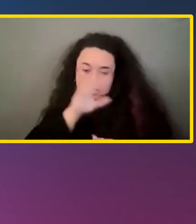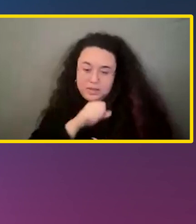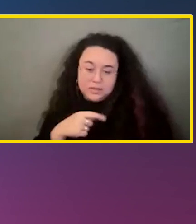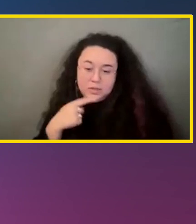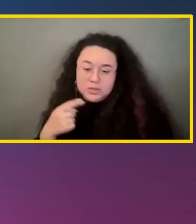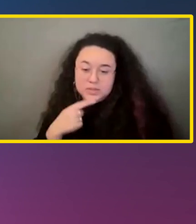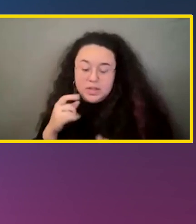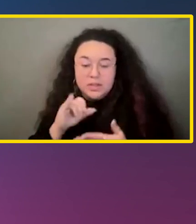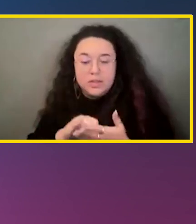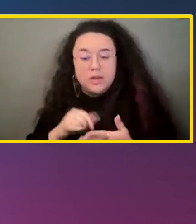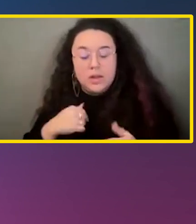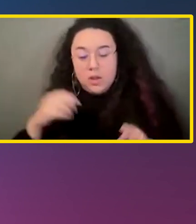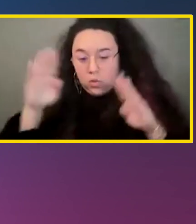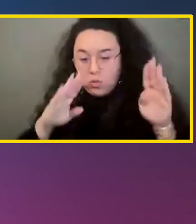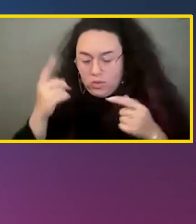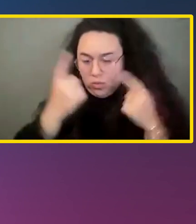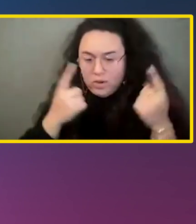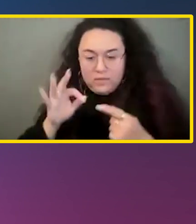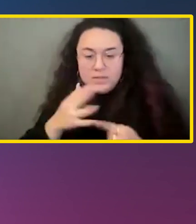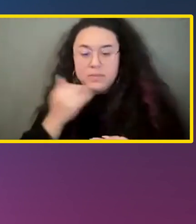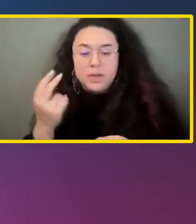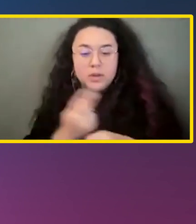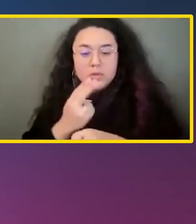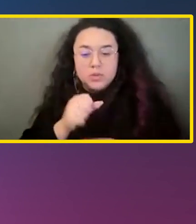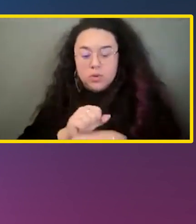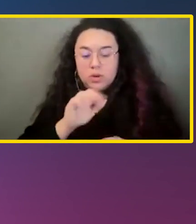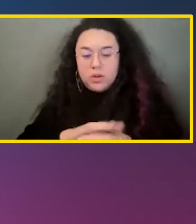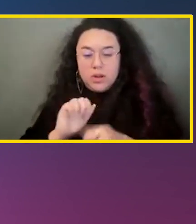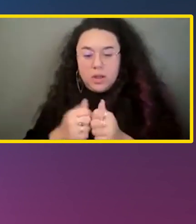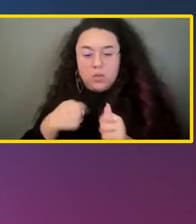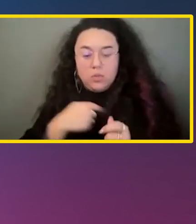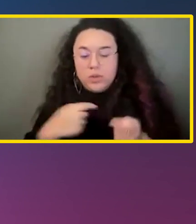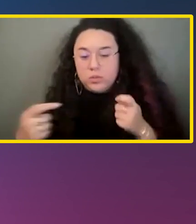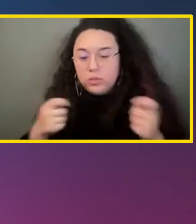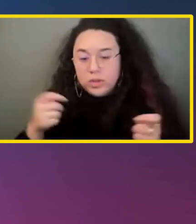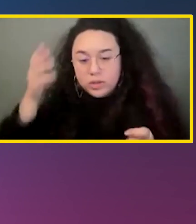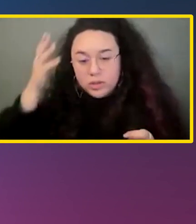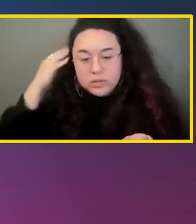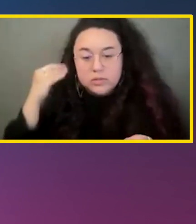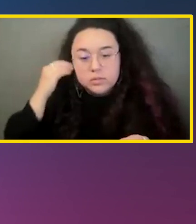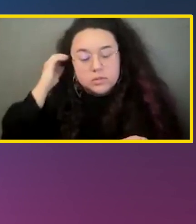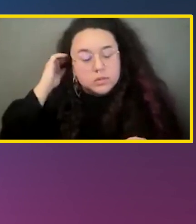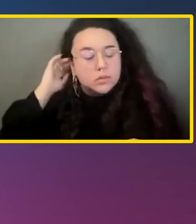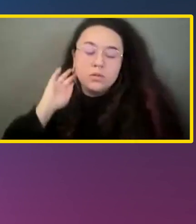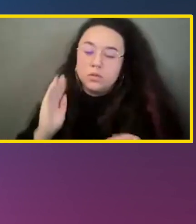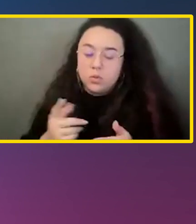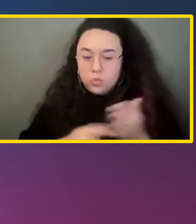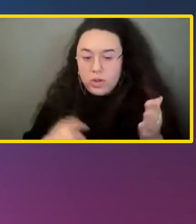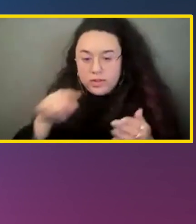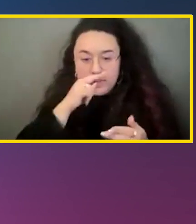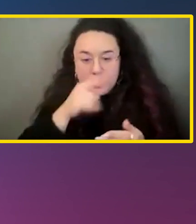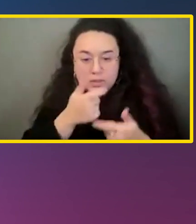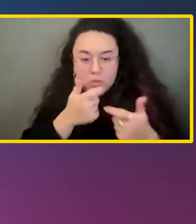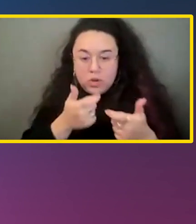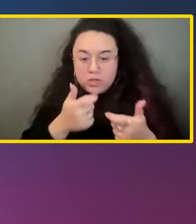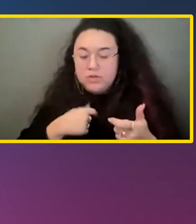say, I wonder if it's a better use to work on how we regulate what the kids are consuming. But for now,